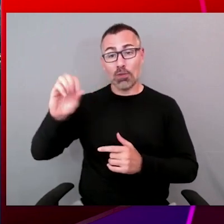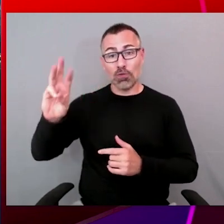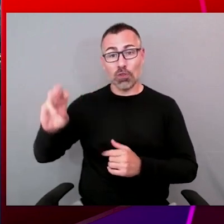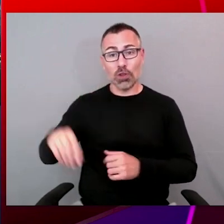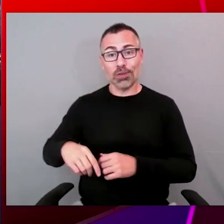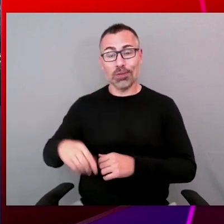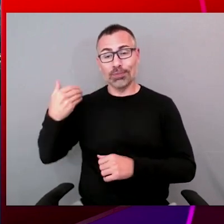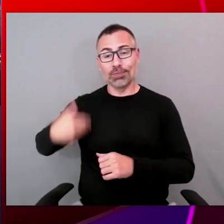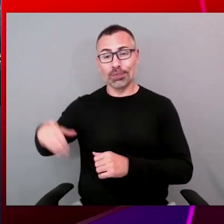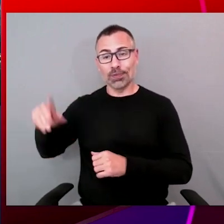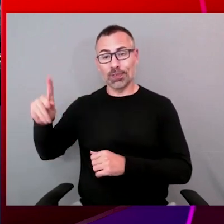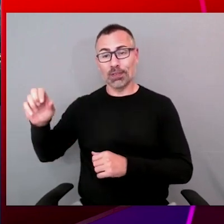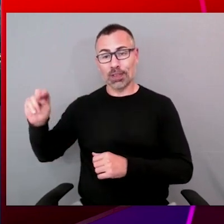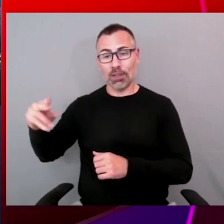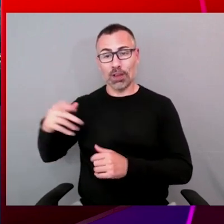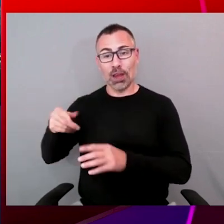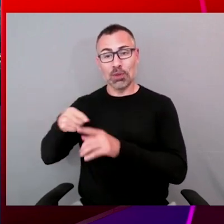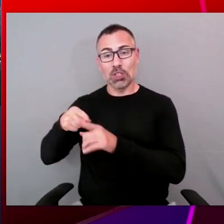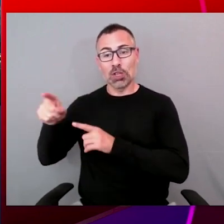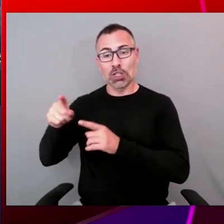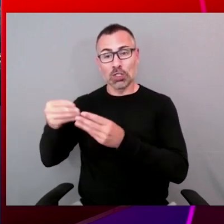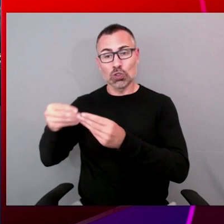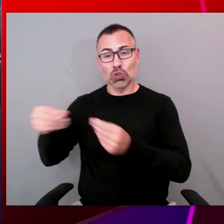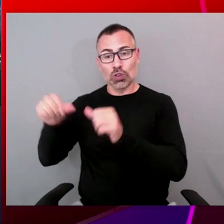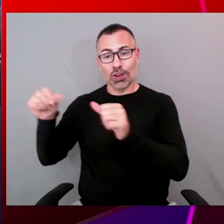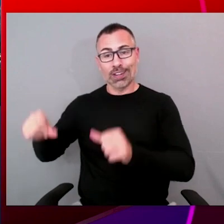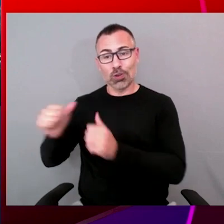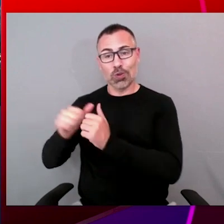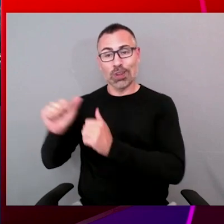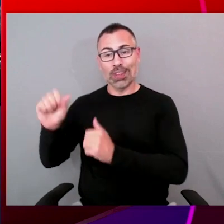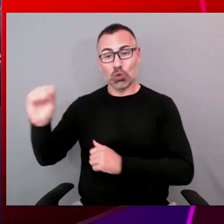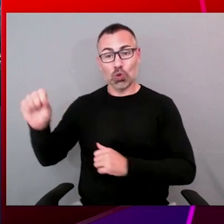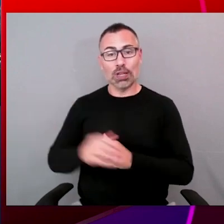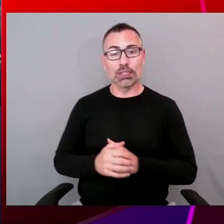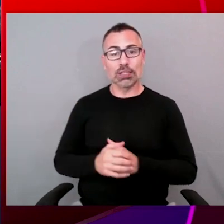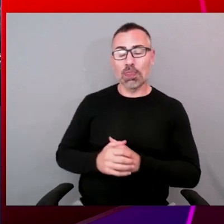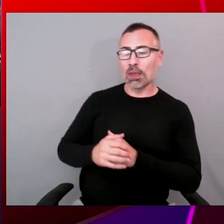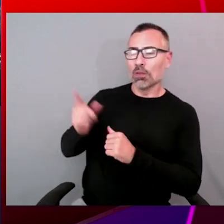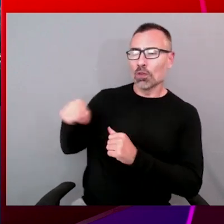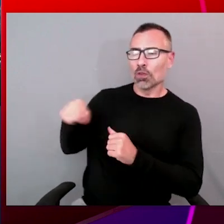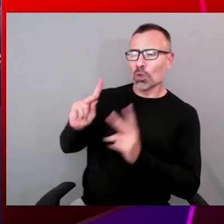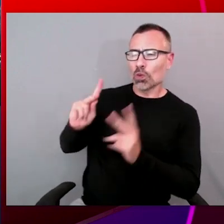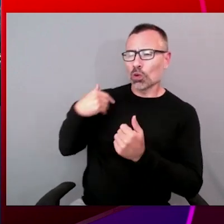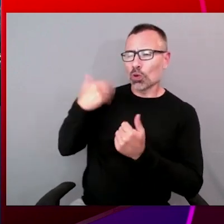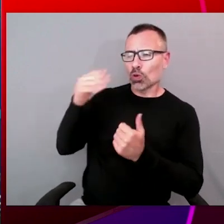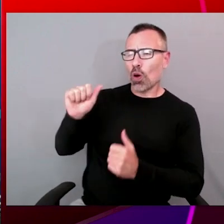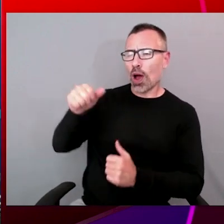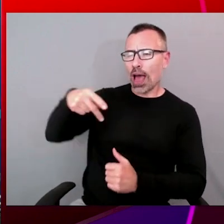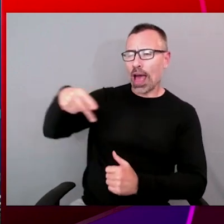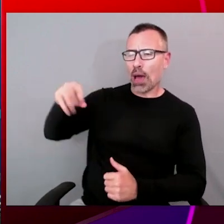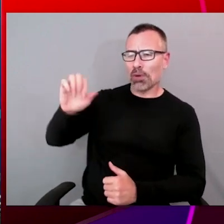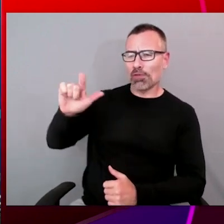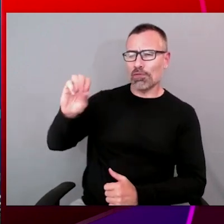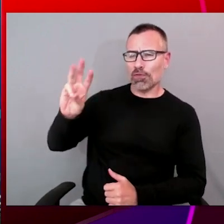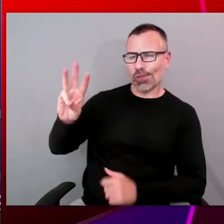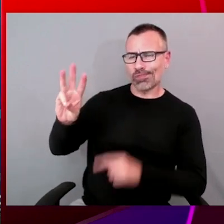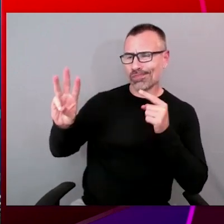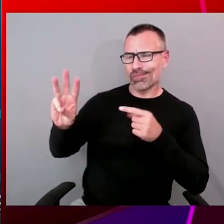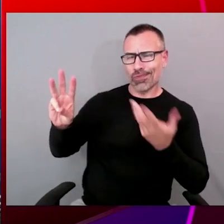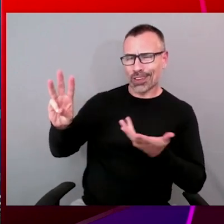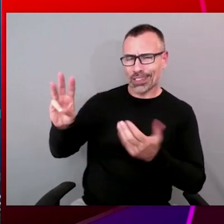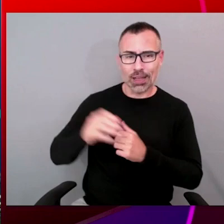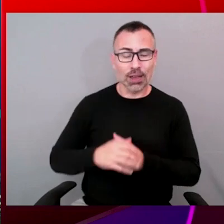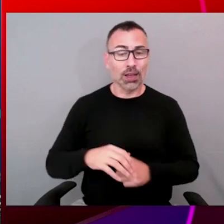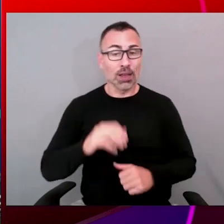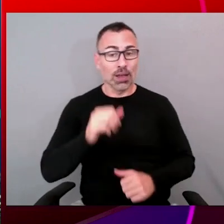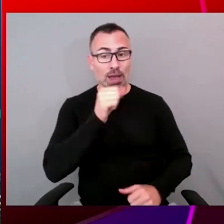with AWS. And for those who aren't familiar with AppFlow, can you explain what is AppFlow? Yeah, sure. So Amazon AppFlow is a